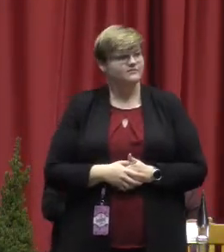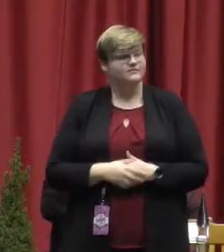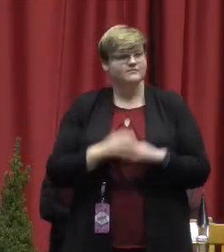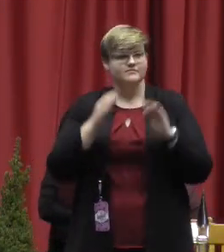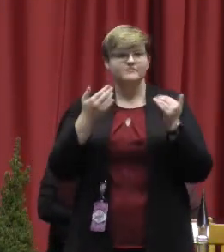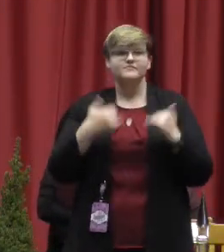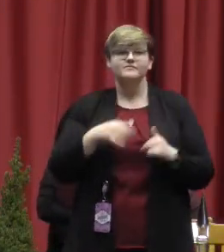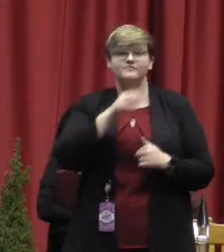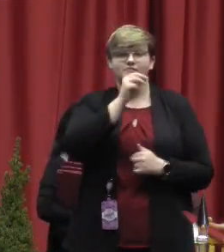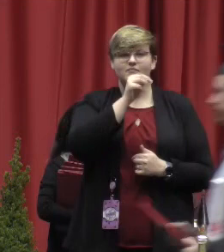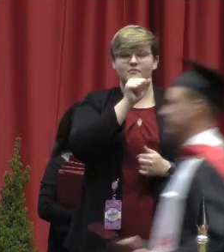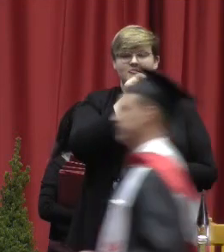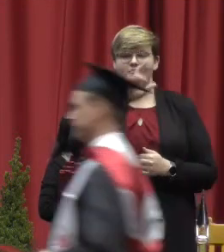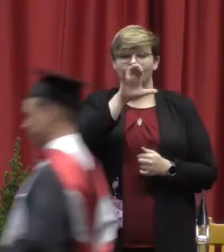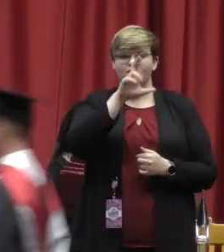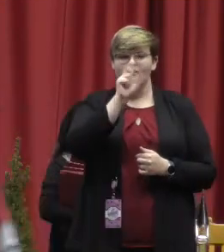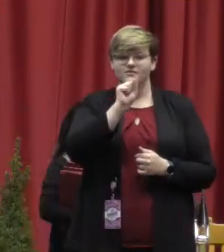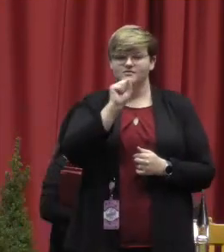Marcus Jaramillo.